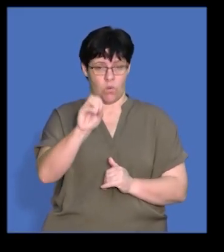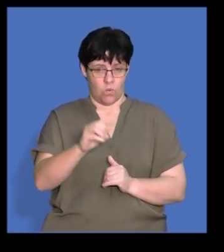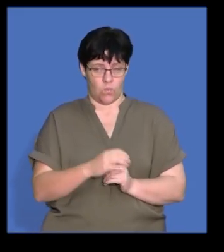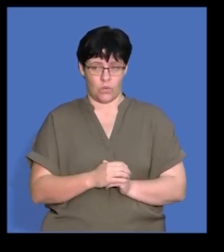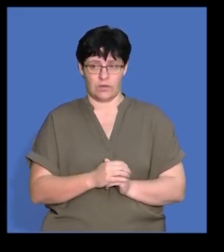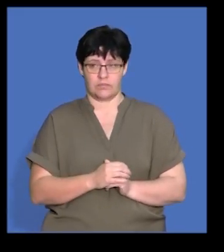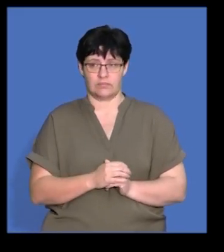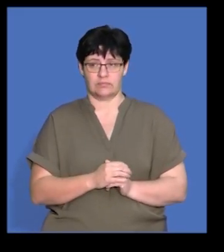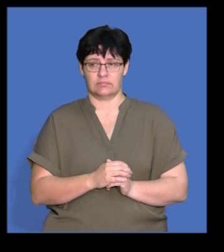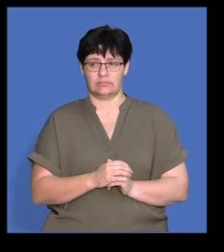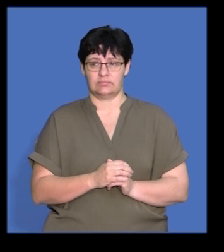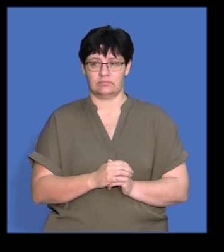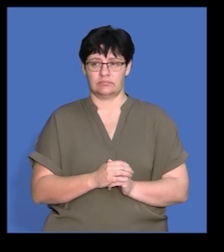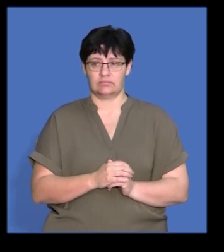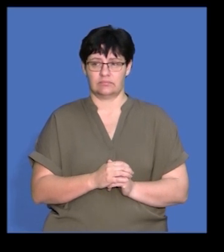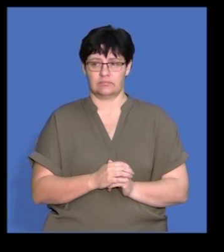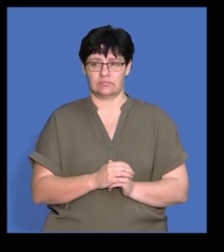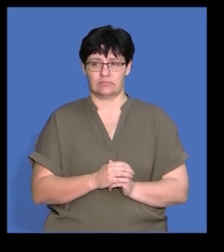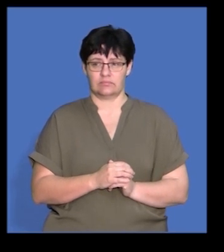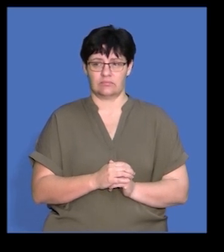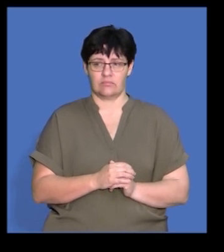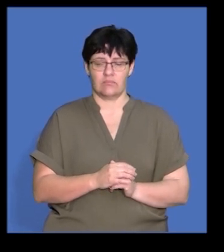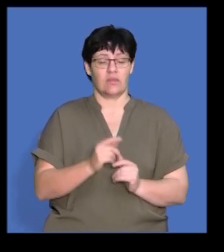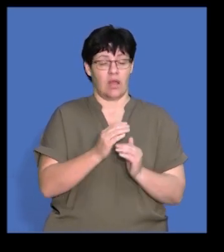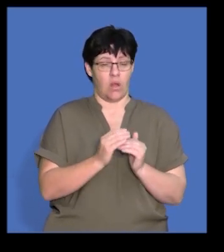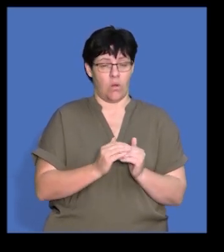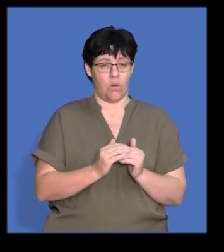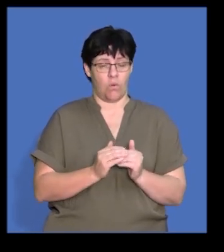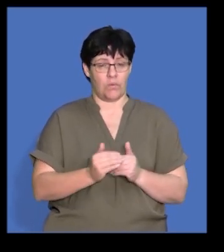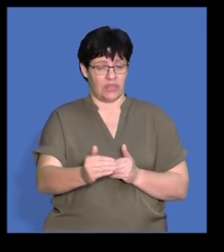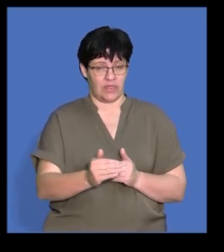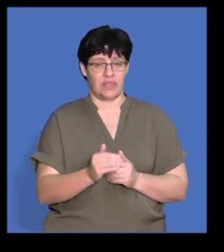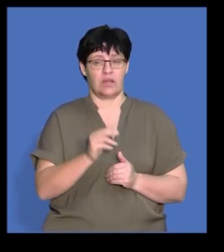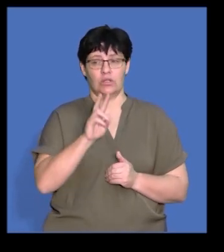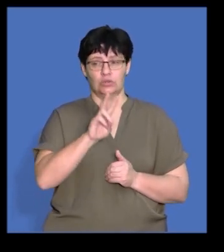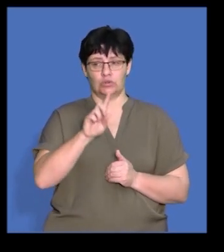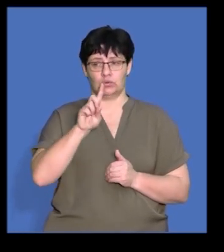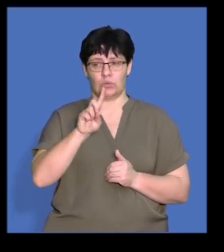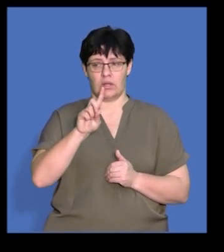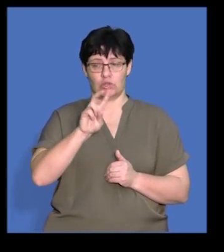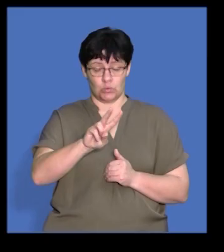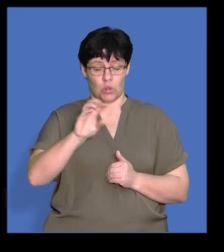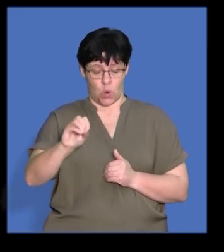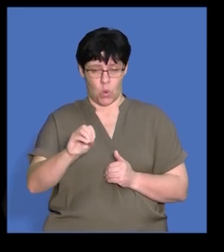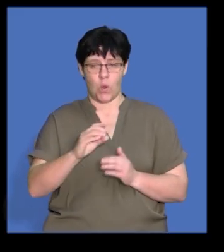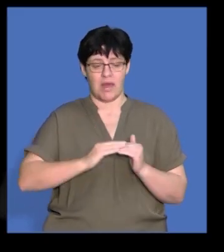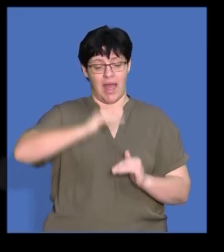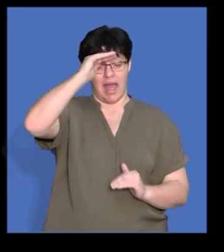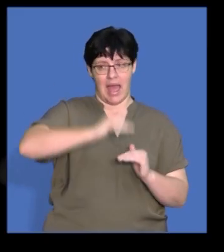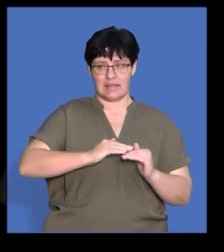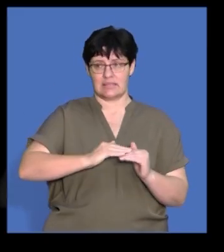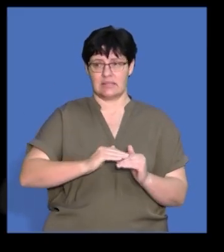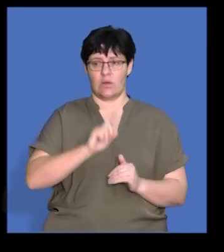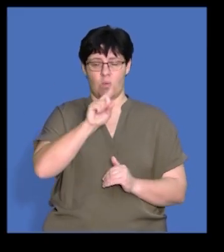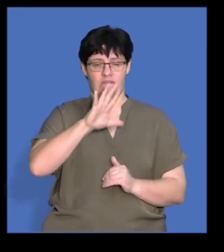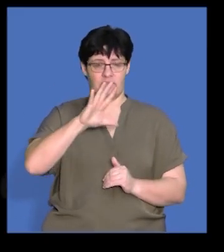that you're definitely not going to see. We've got a length of 310, a width of 220, and a height of 150, all in millimeters.